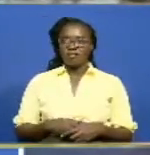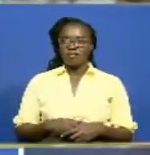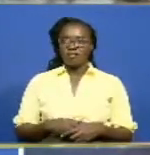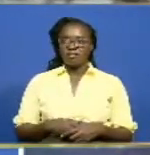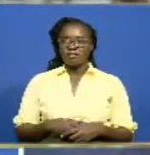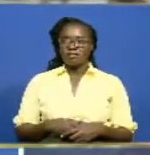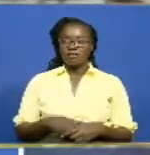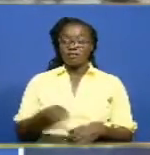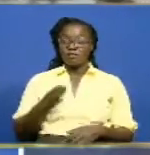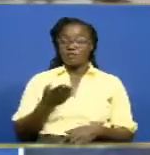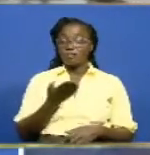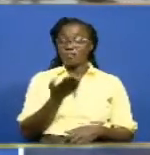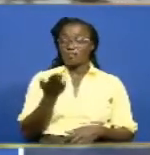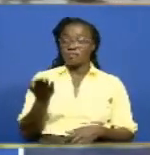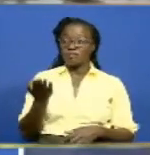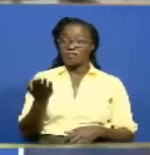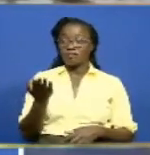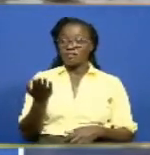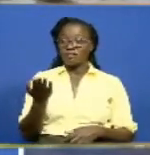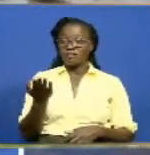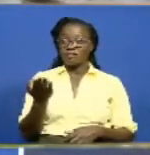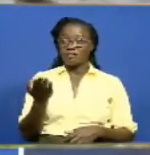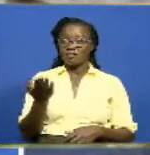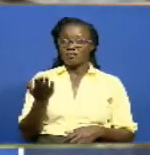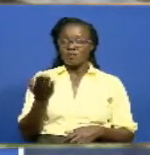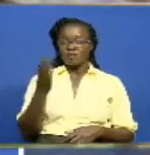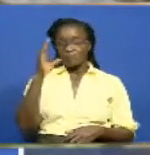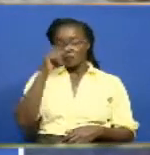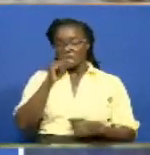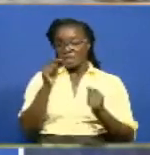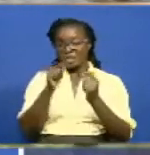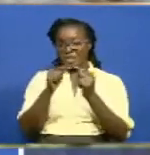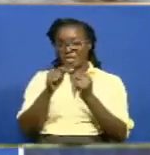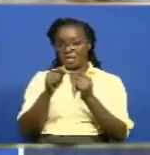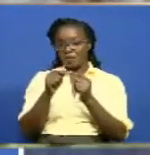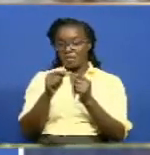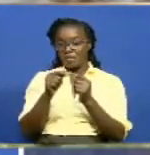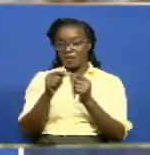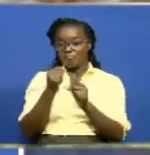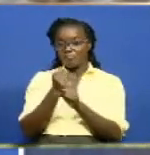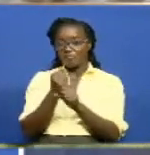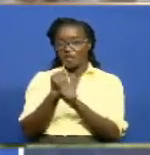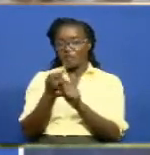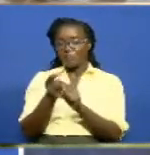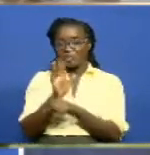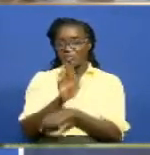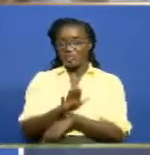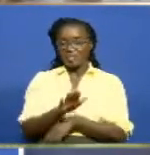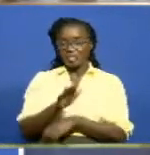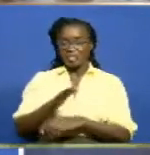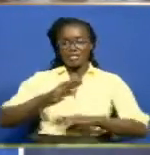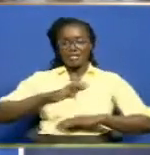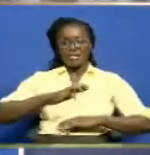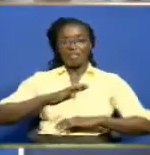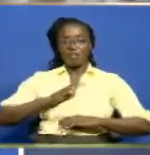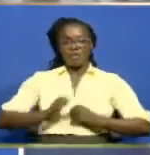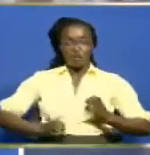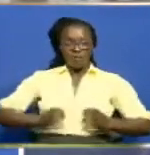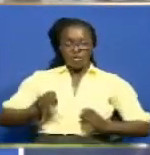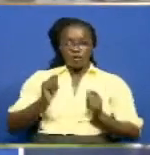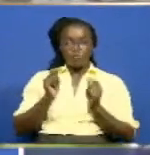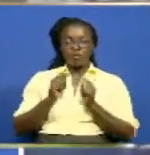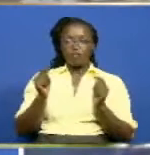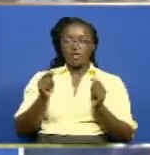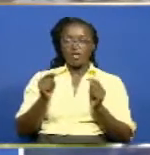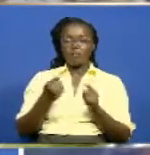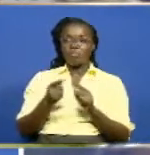These women may not have gone through the pangs of labor, but the stigma they have been through is enough emotional pain. Regardless,